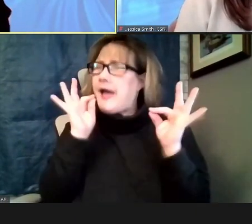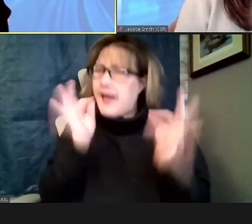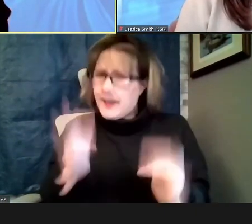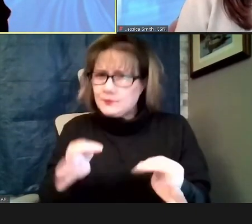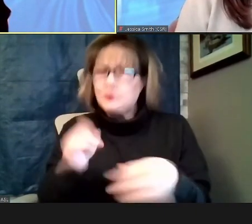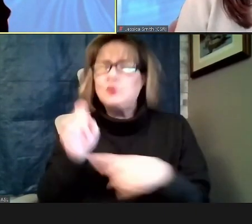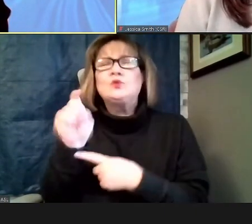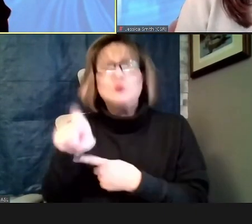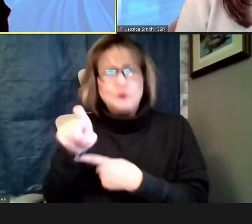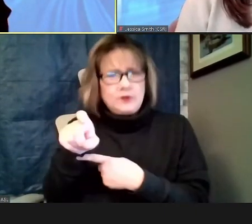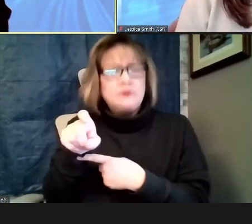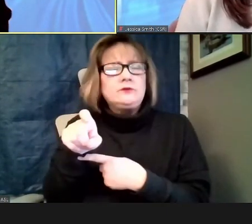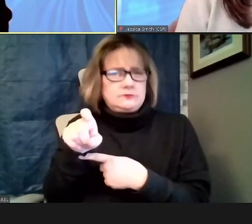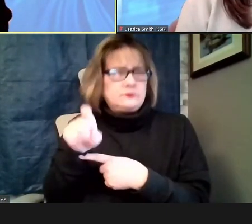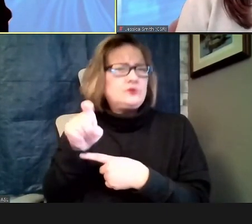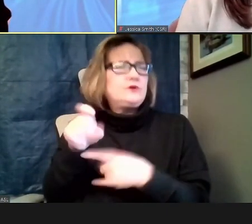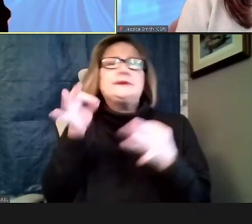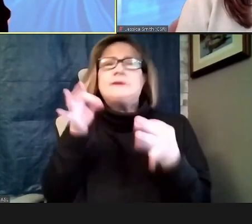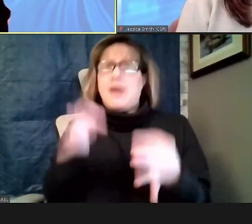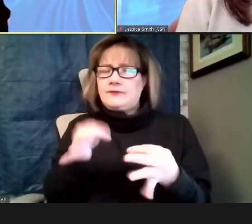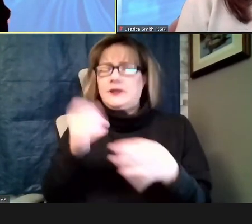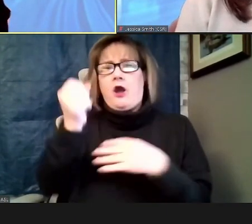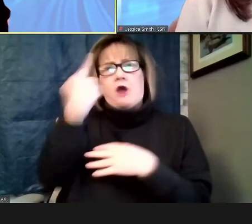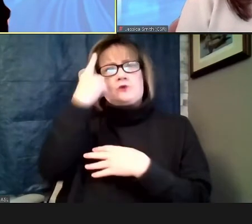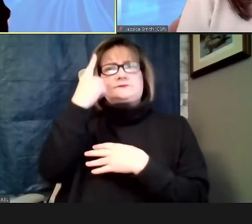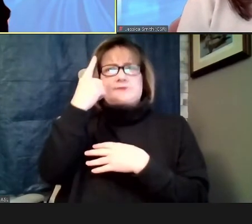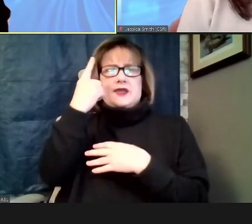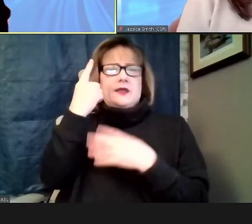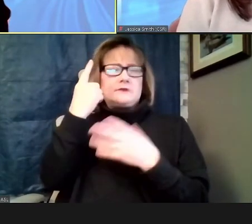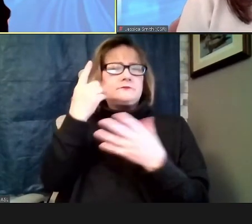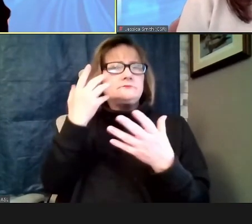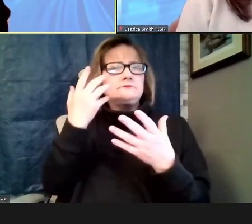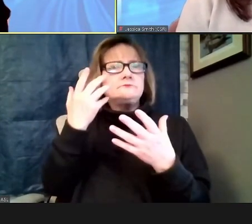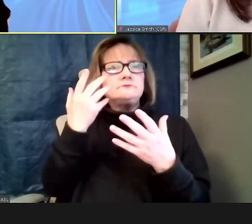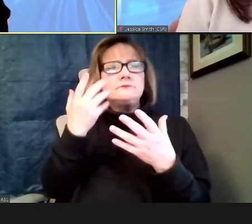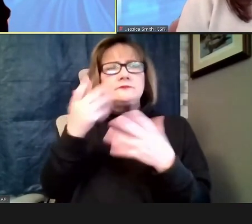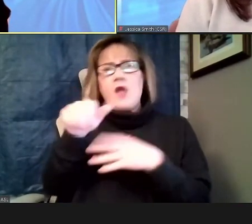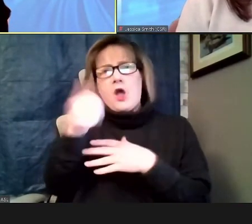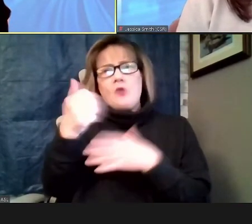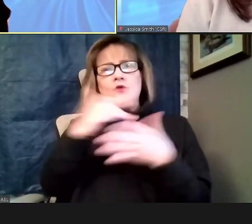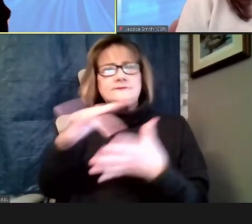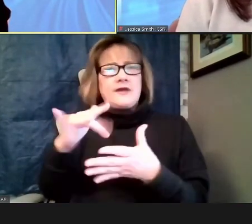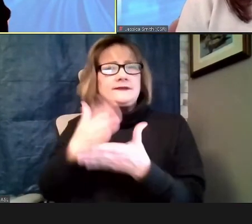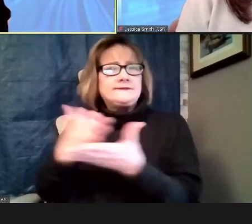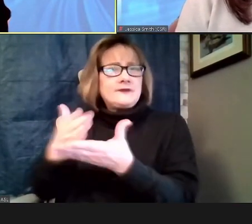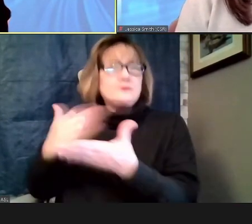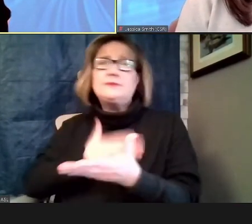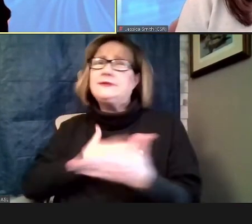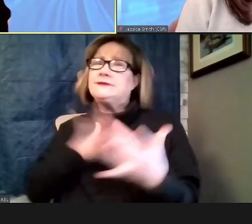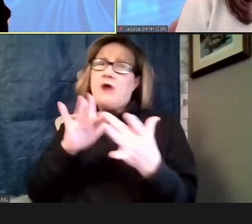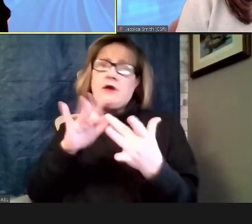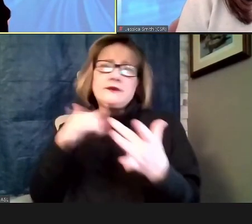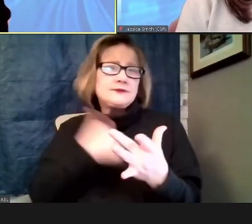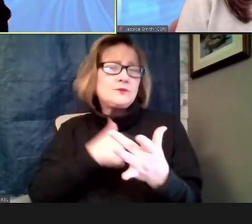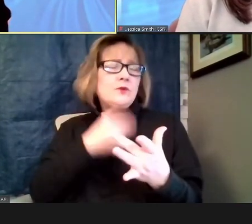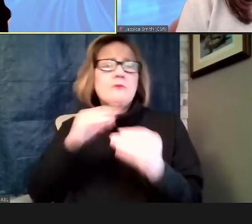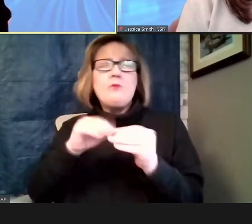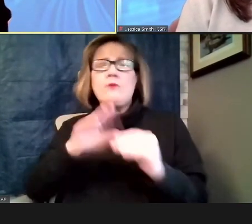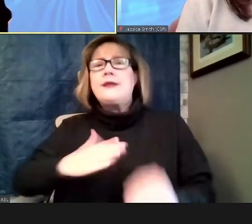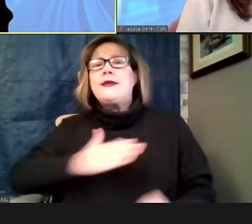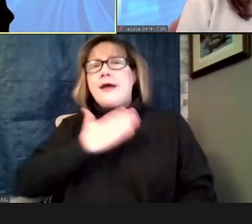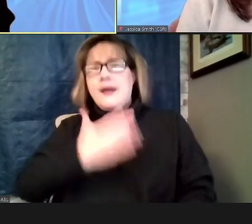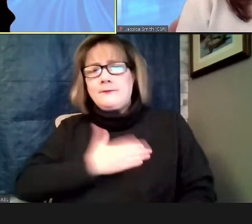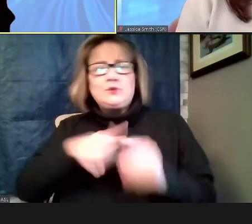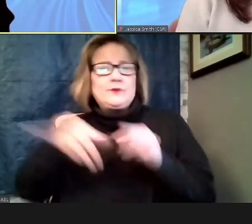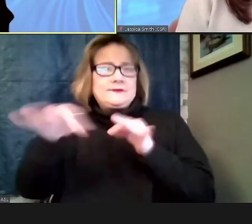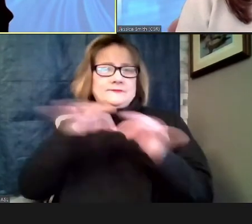should definitely understand the fit of the study section. So please contact us and we would be more than happy to explain